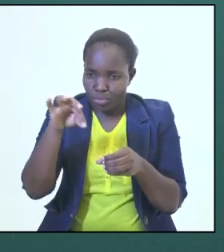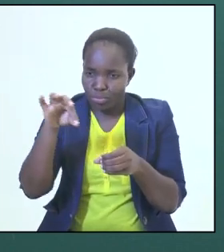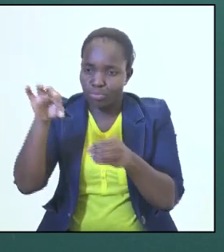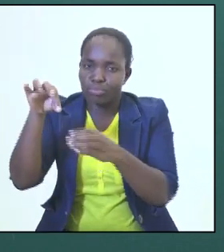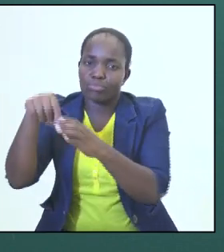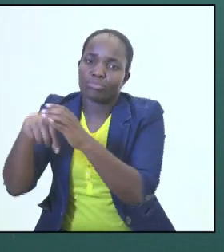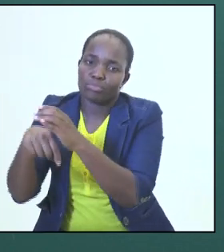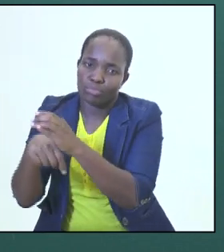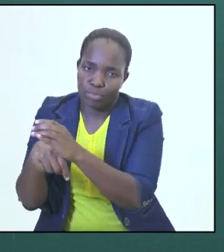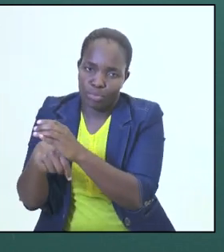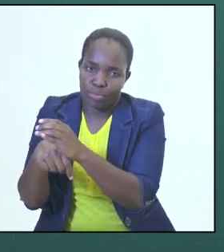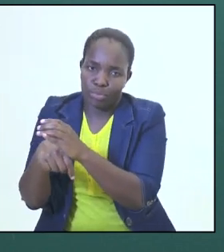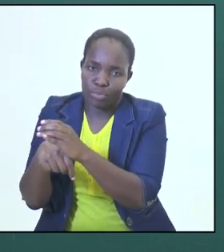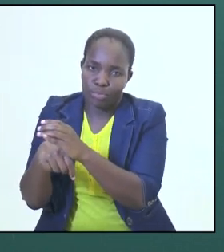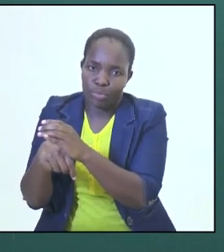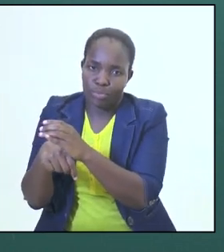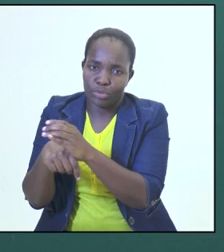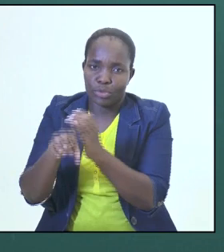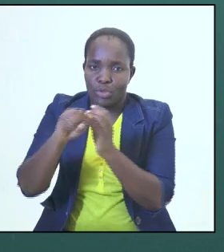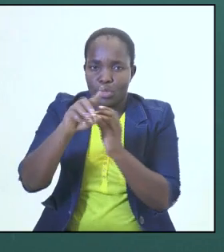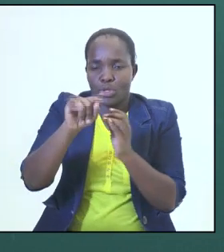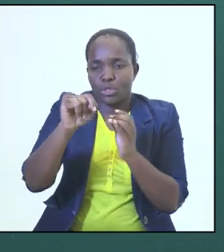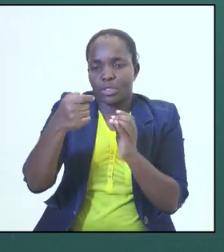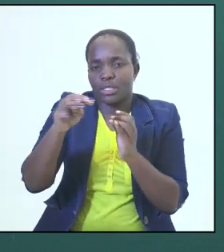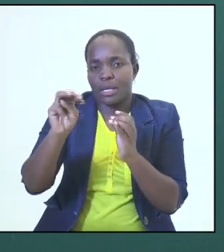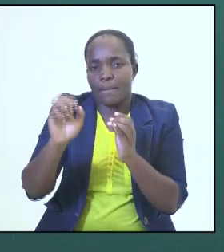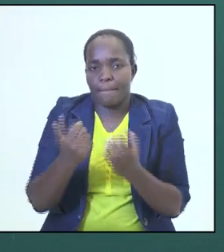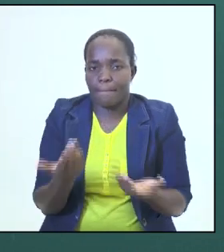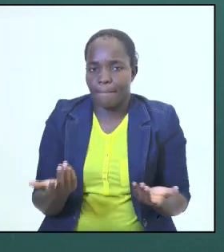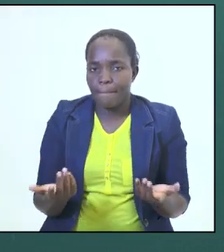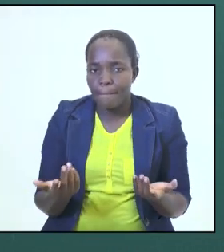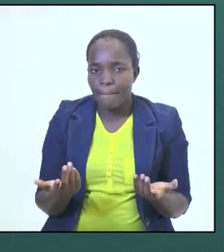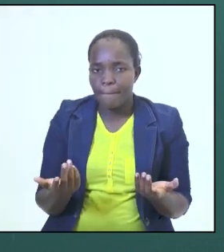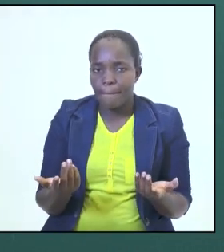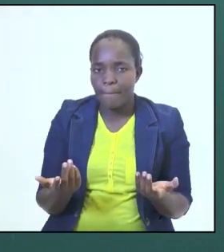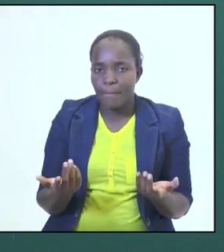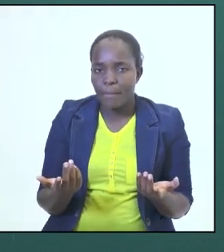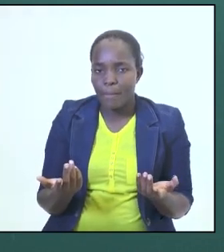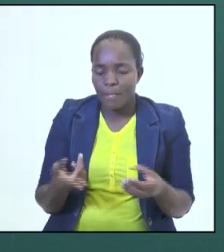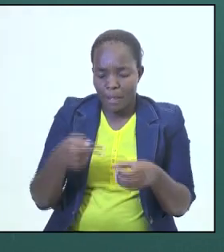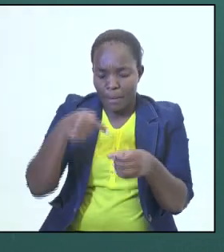a receptive platform on the top of the style. Here, the